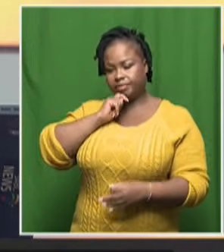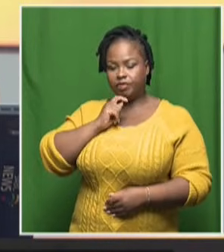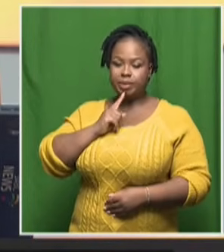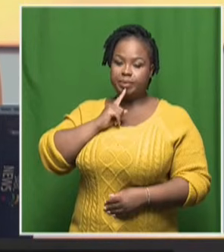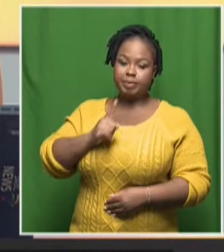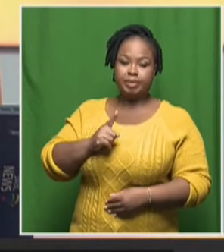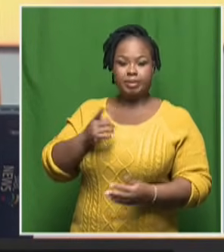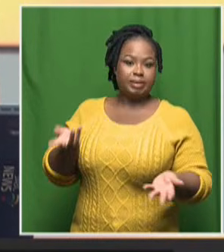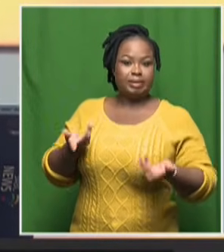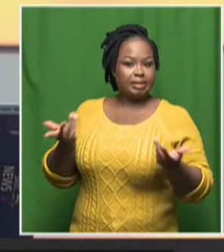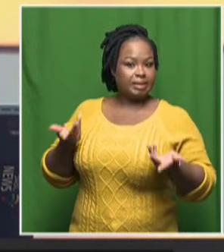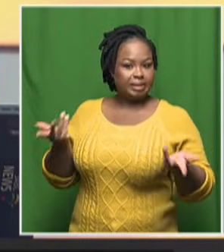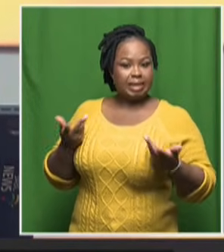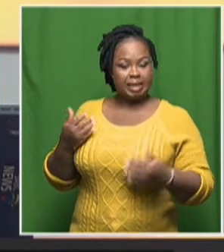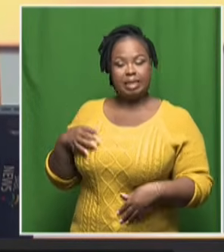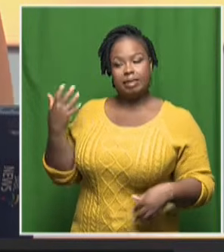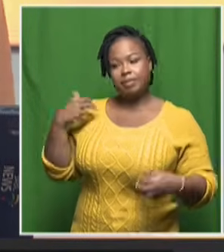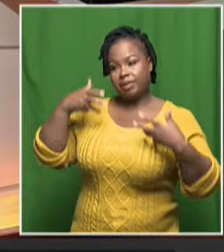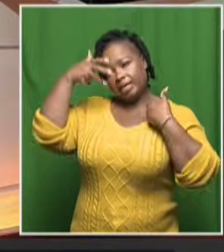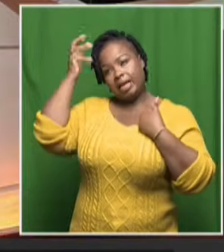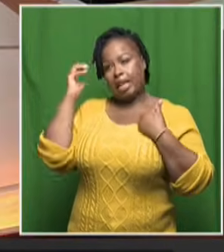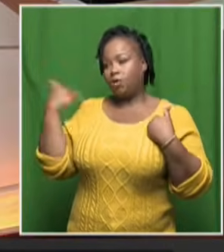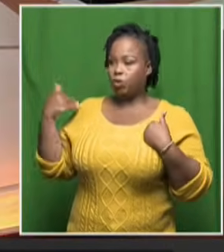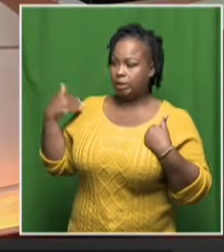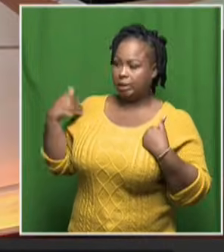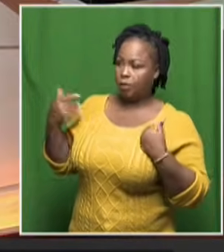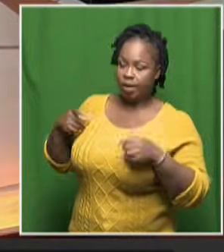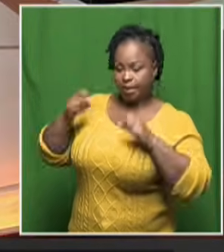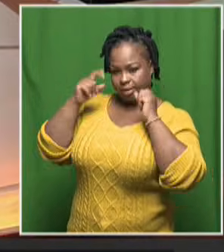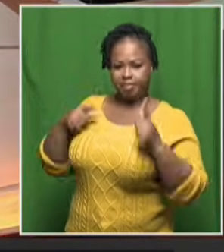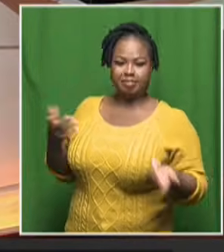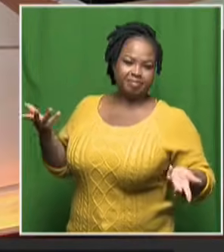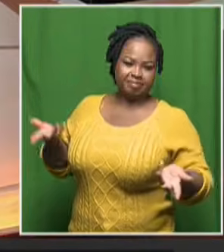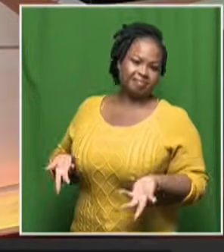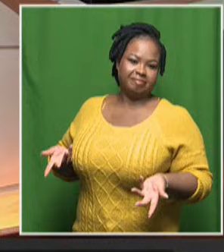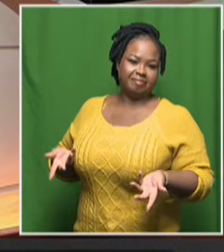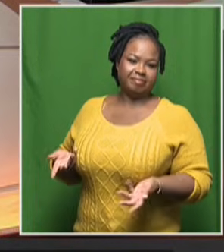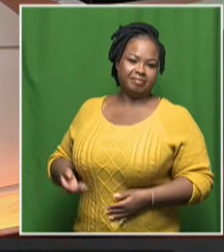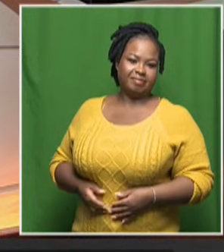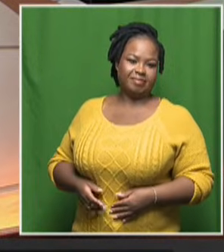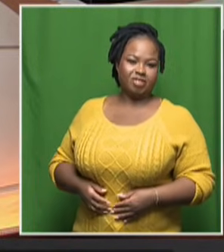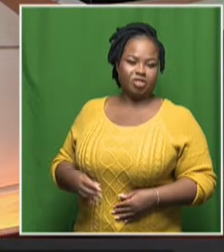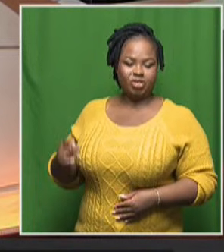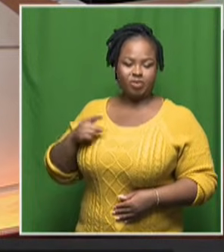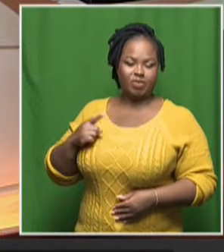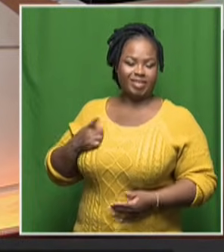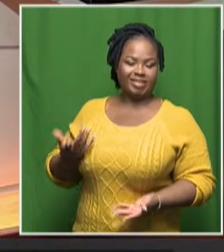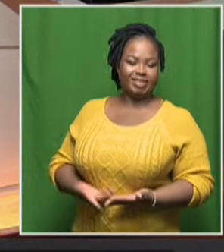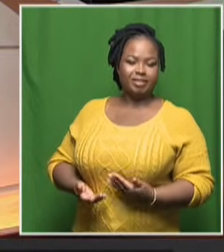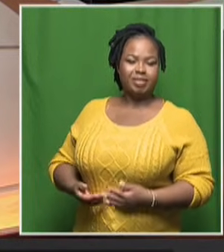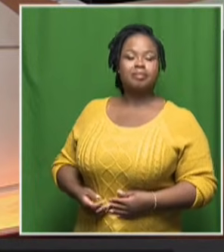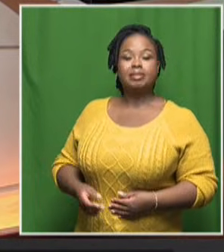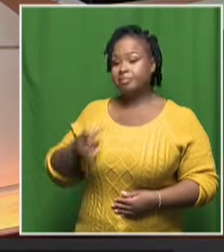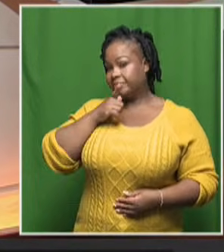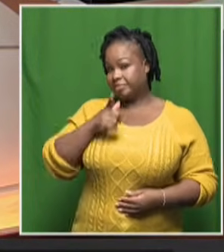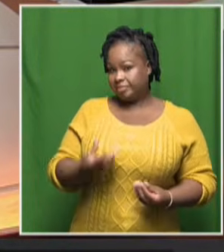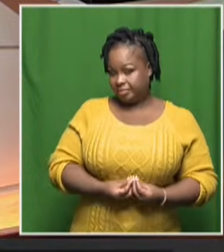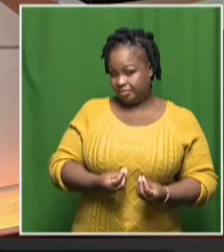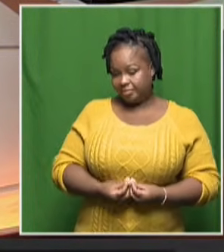lions wake us up? Because I don't know, people live around that area. I've been woken up by lions every day, technically